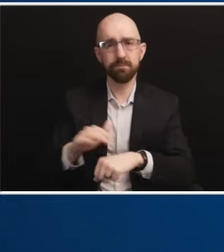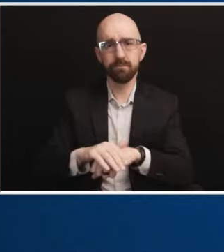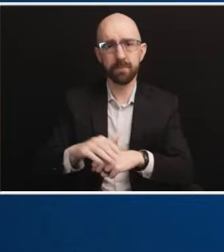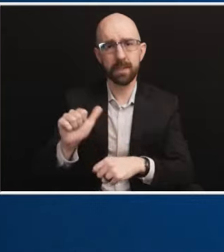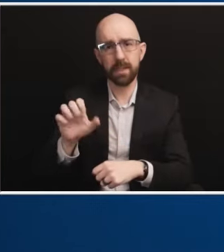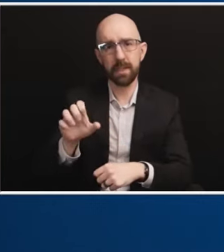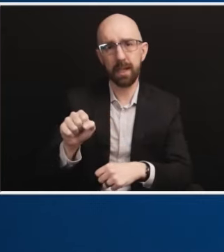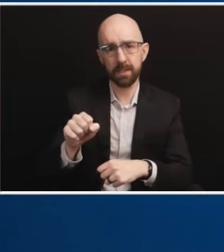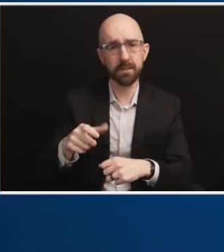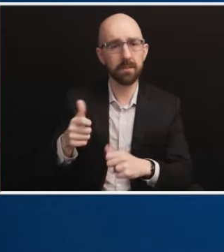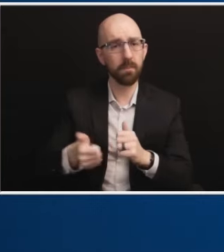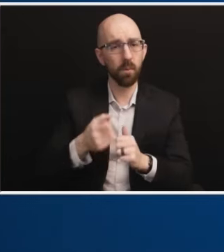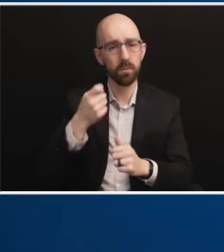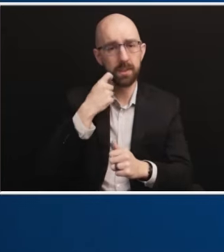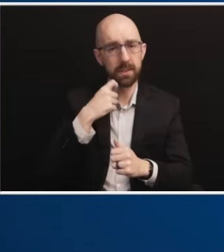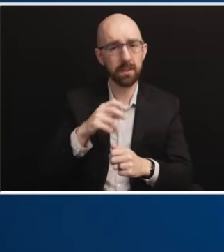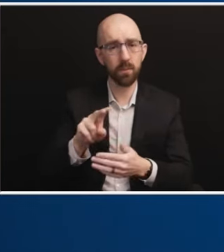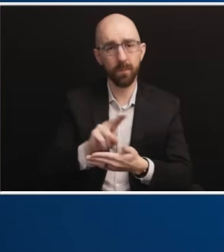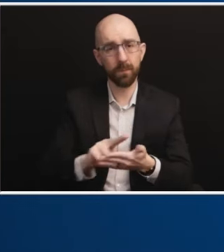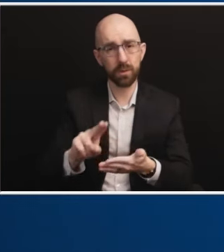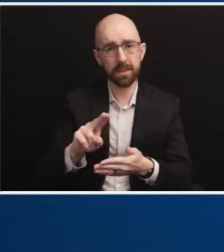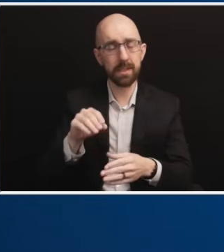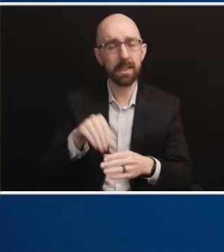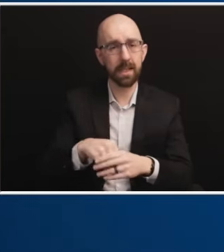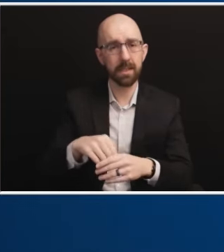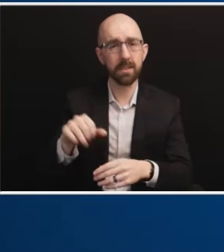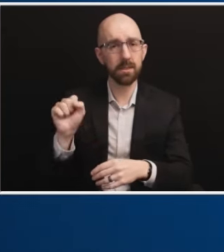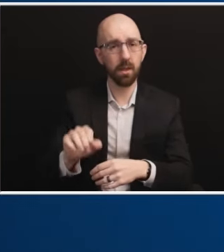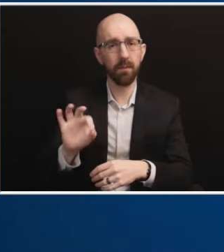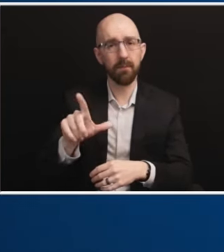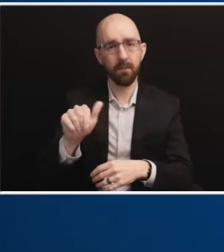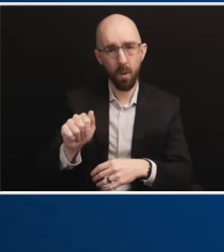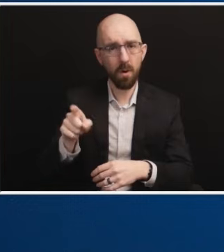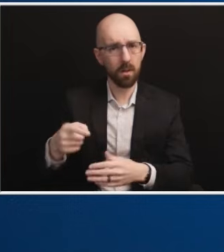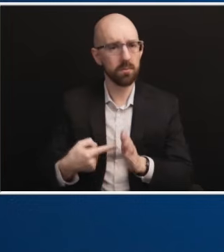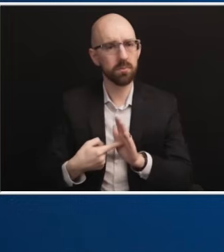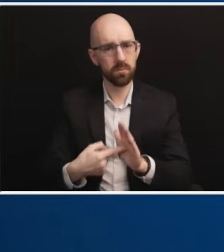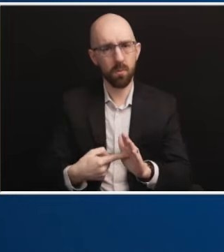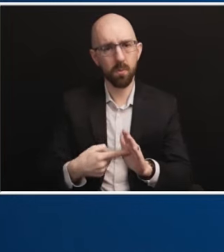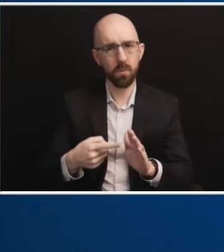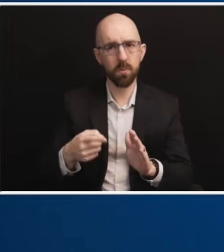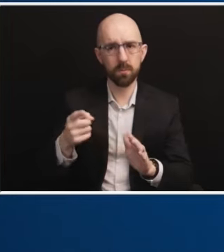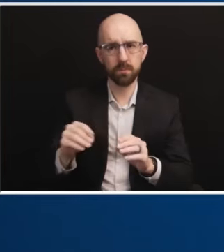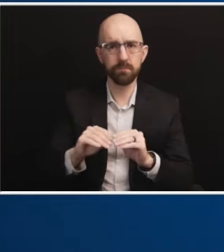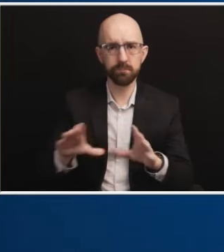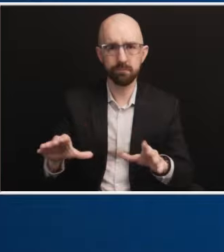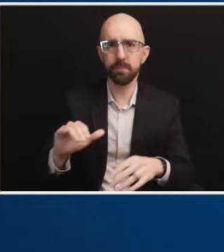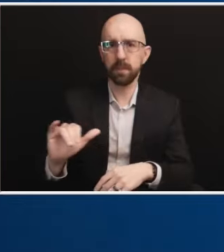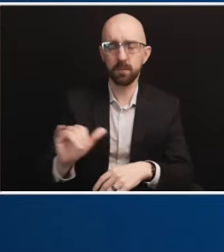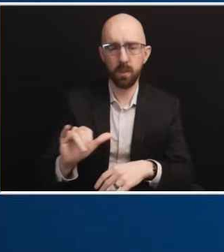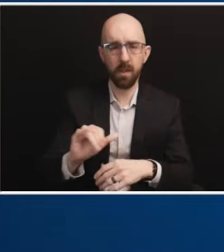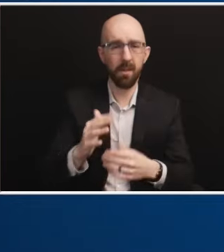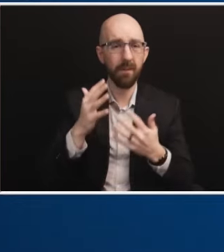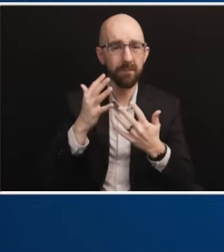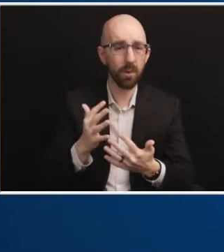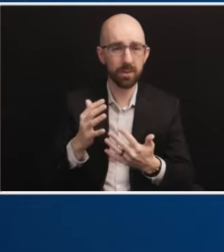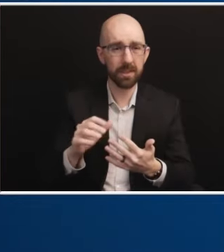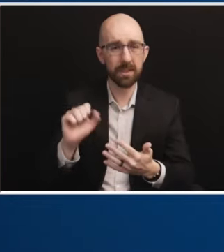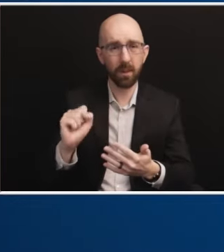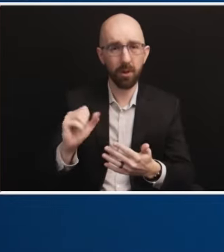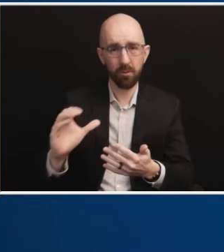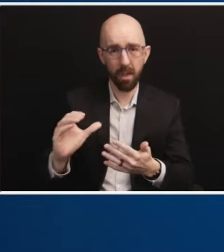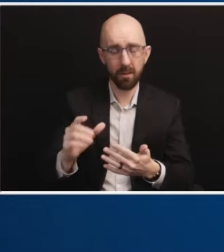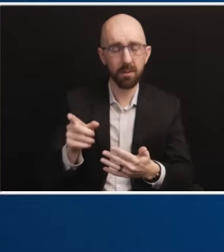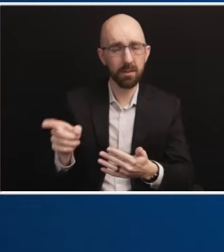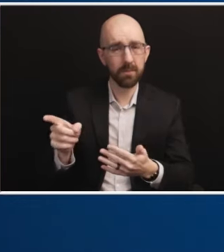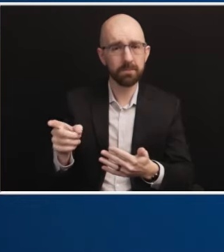recently, a university in southern Florida has shown an outbreak as well. And unfortunately, in South Carolina, they